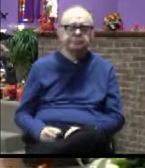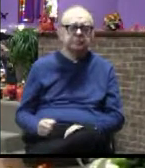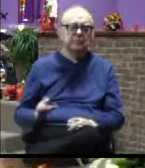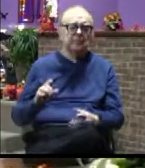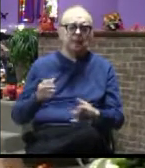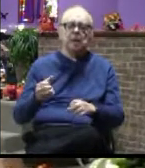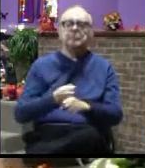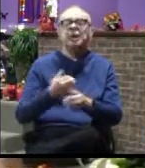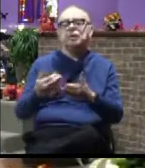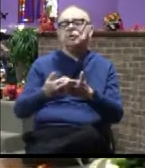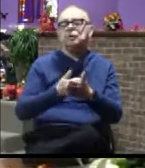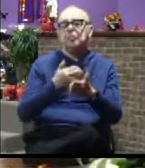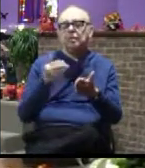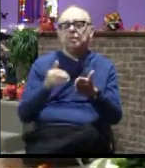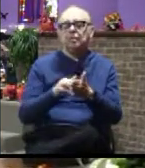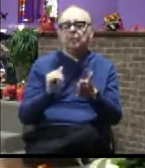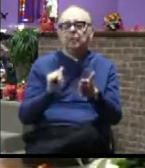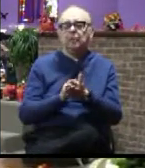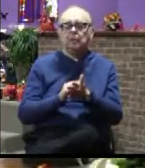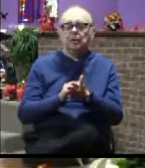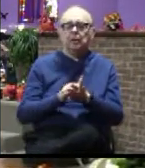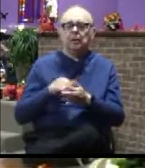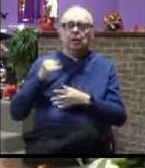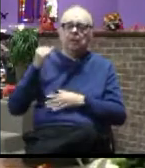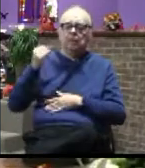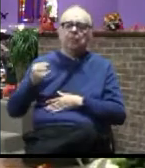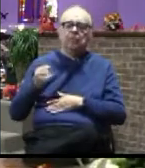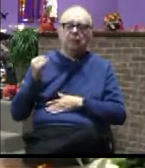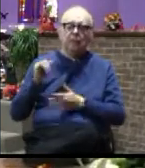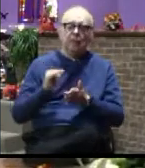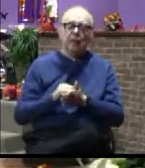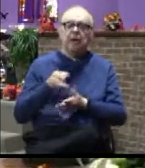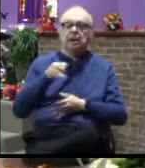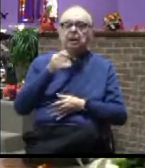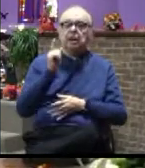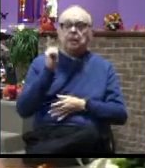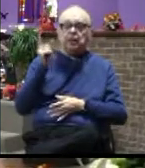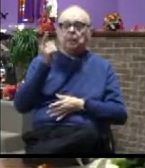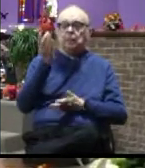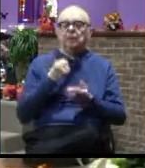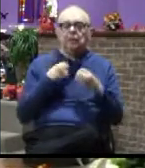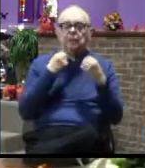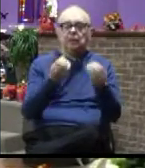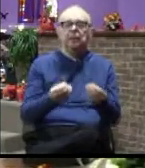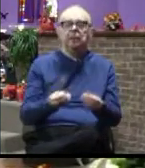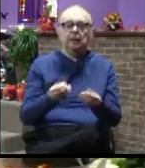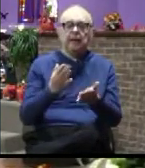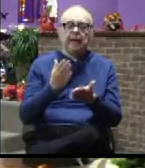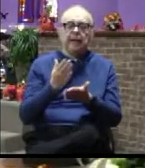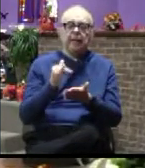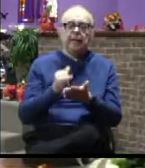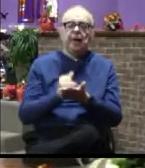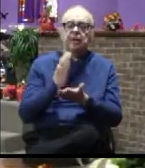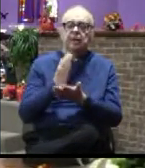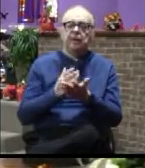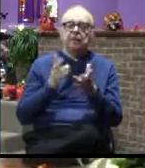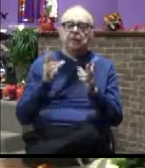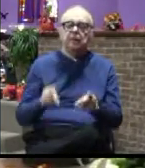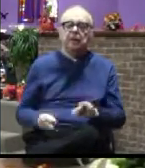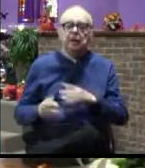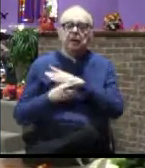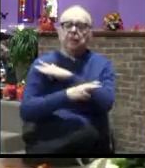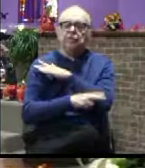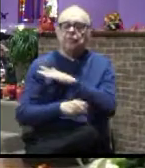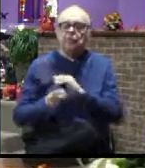And restore that inheritance that he wanted to give you. That someone is stealing from you.